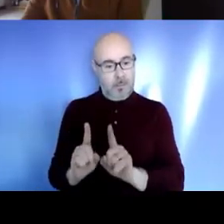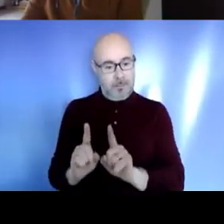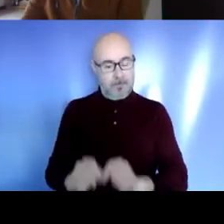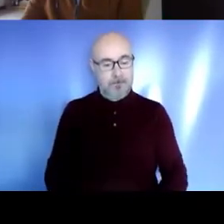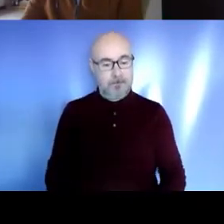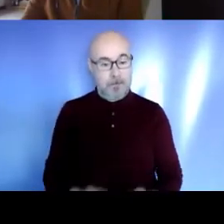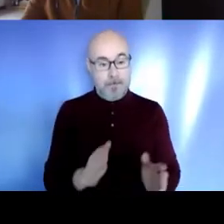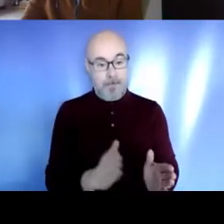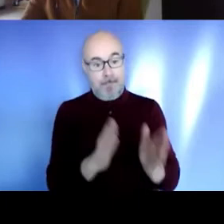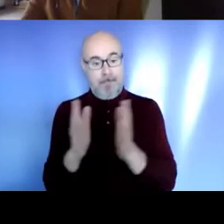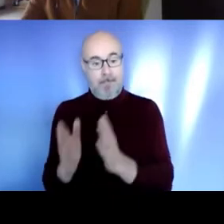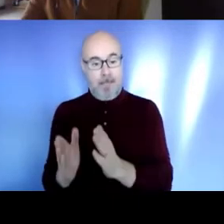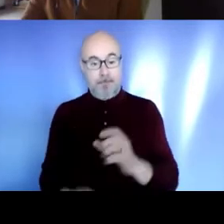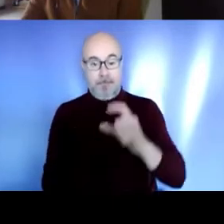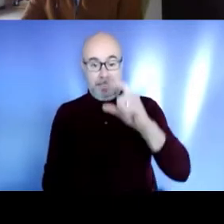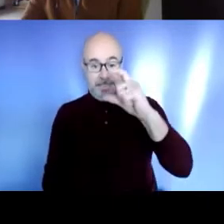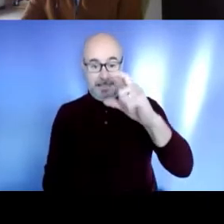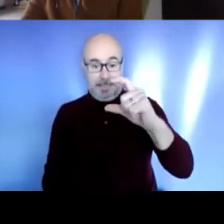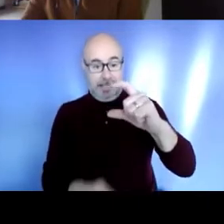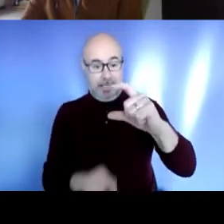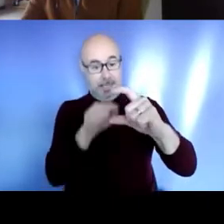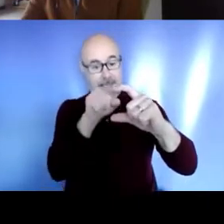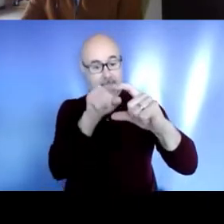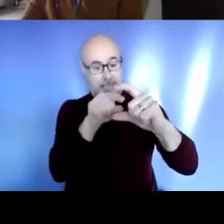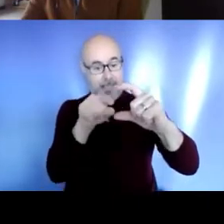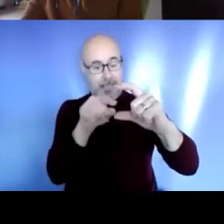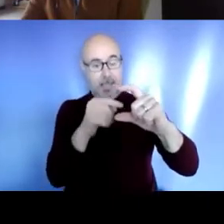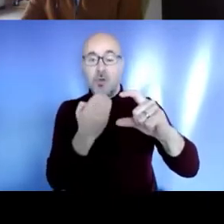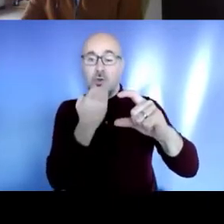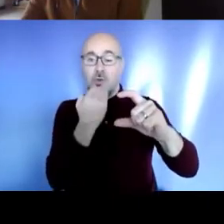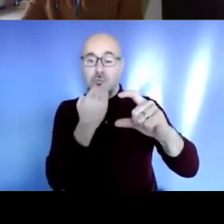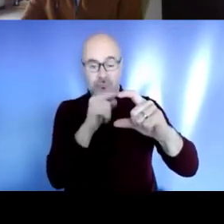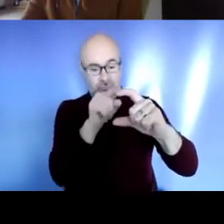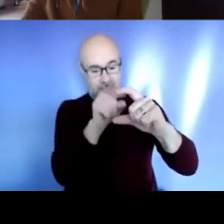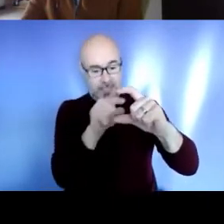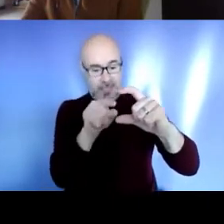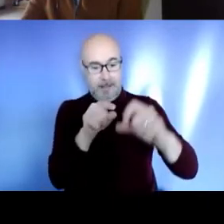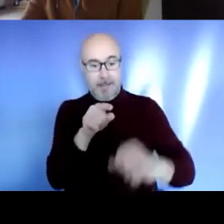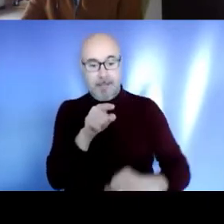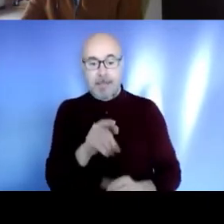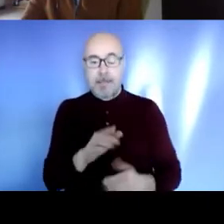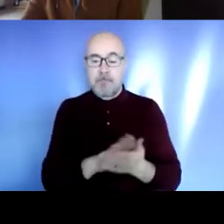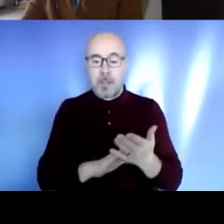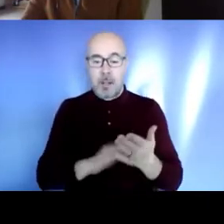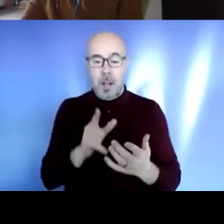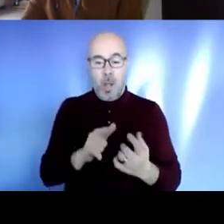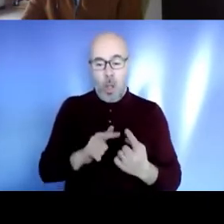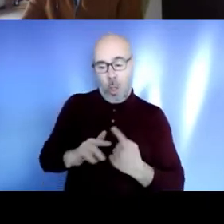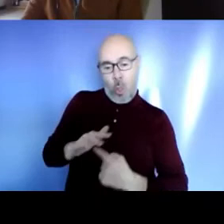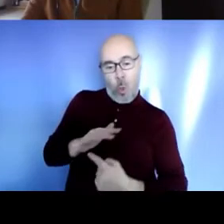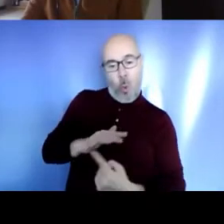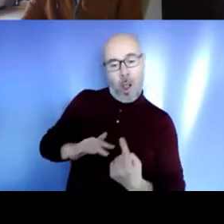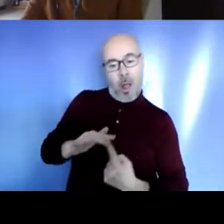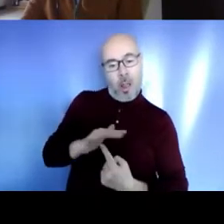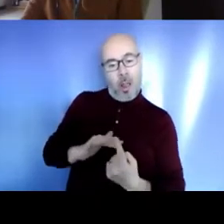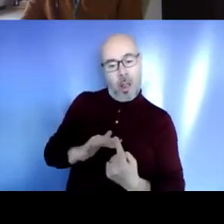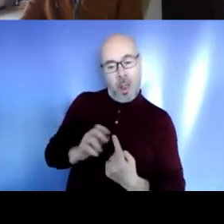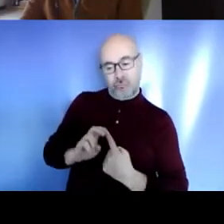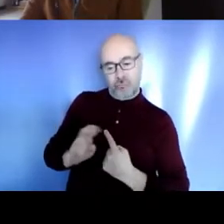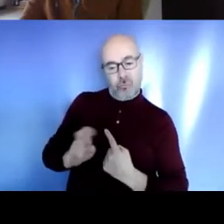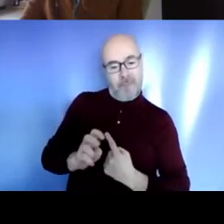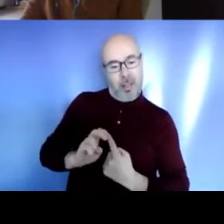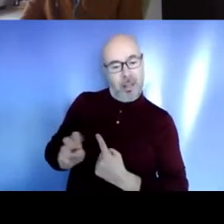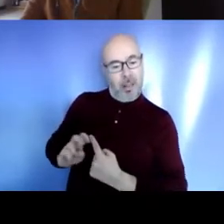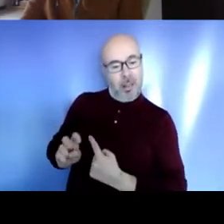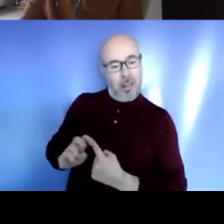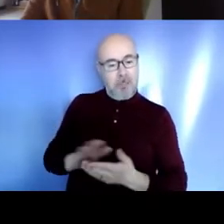C with a green L in the middle of it, that's indicating local concession entitlement, whether it's